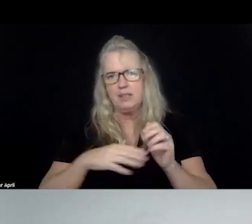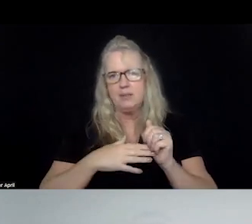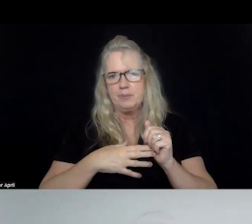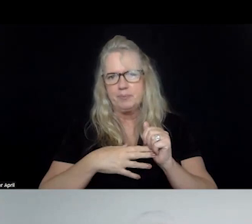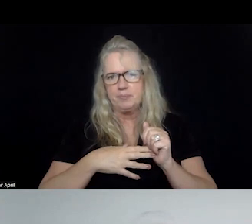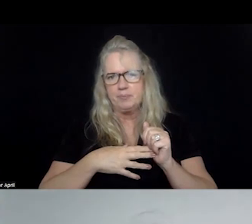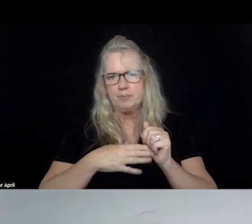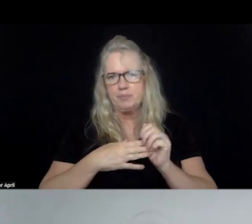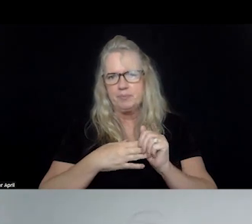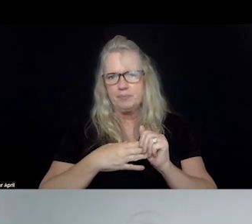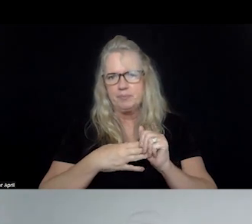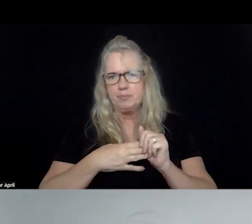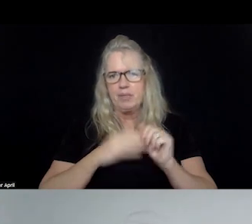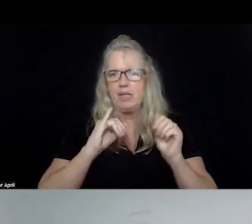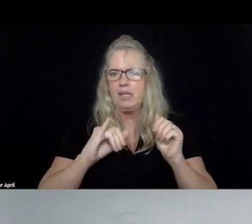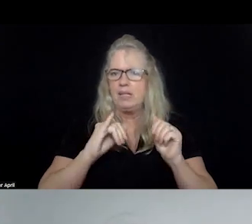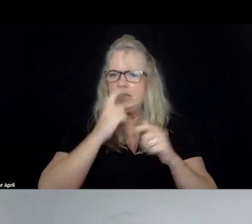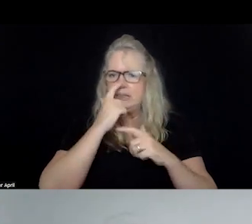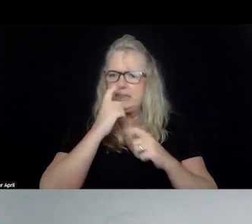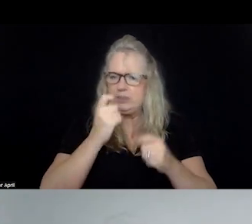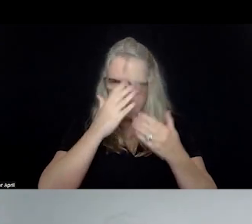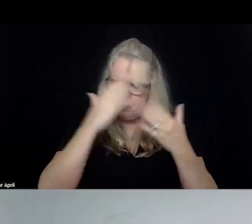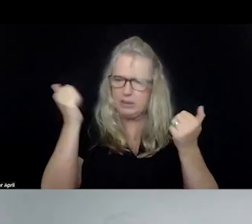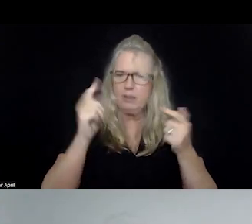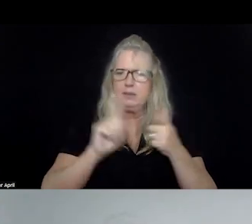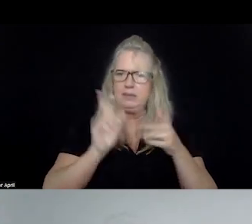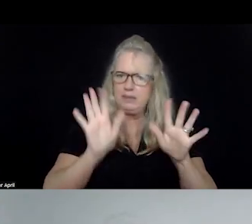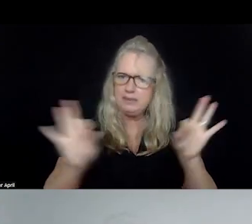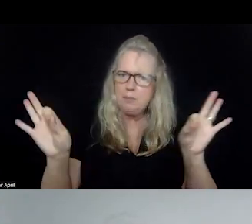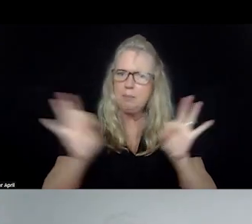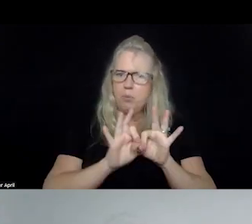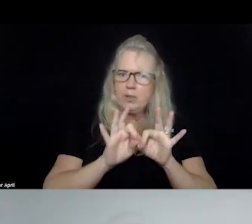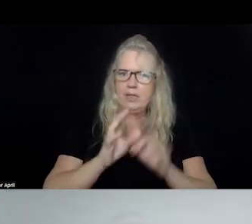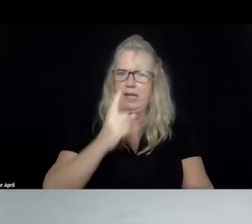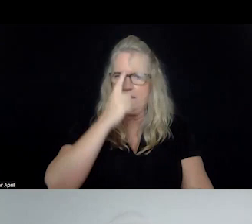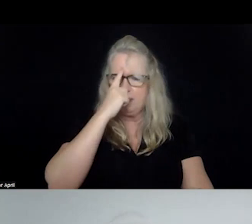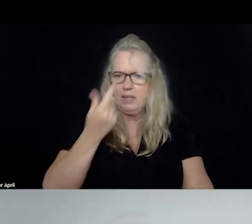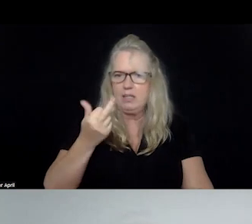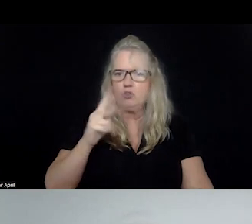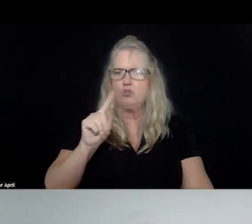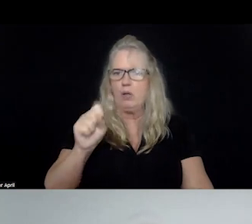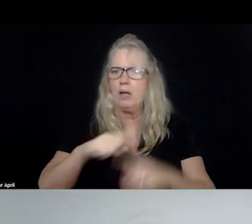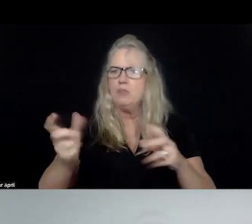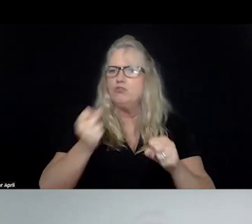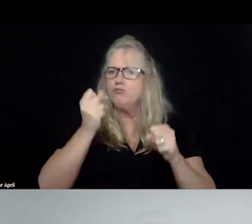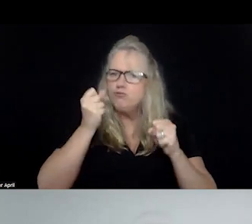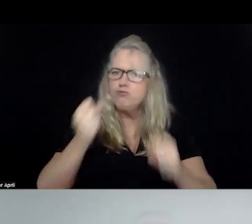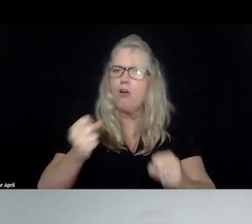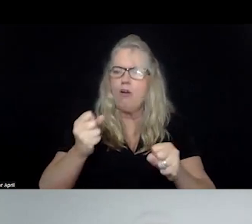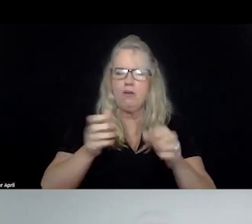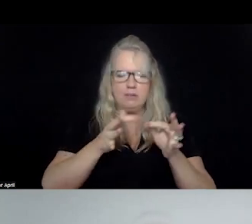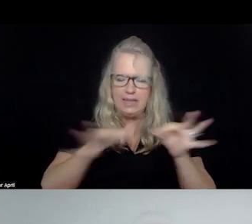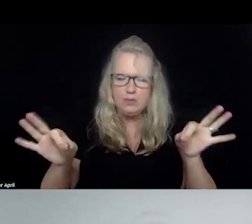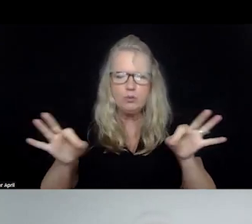This is particularly interesting, I think, and important because I think these grants have the strongest language